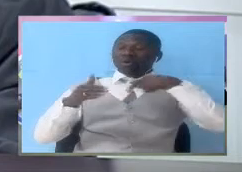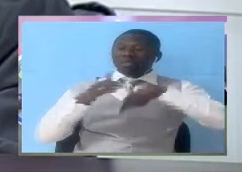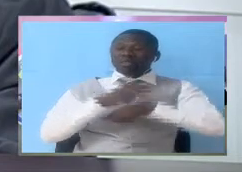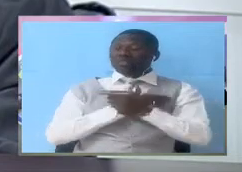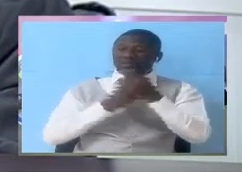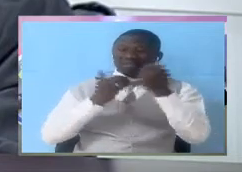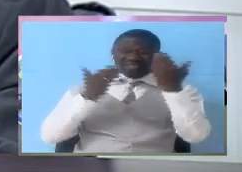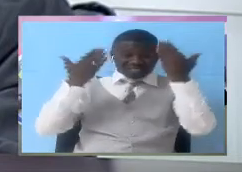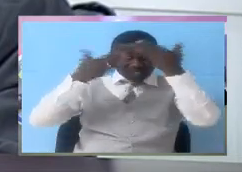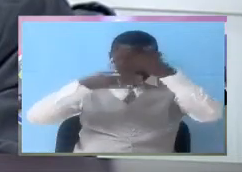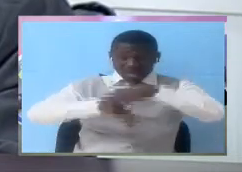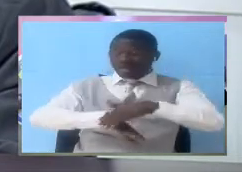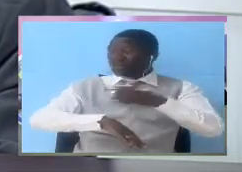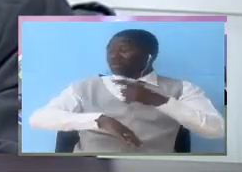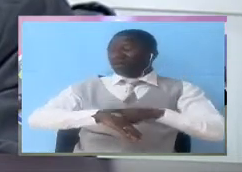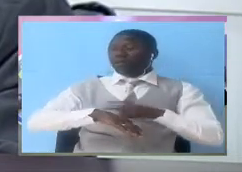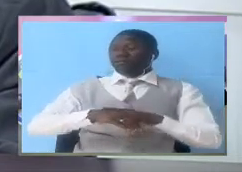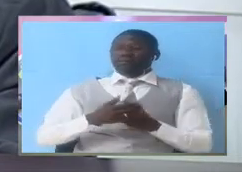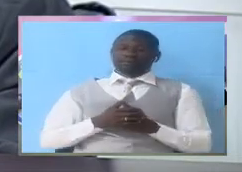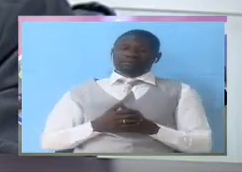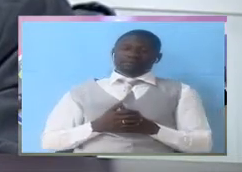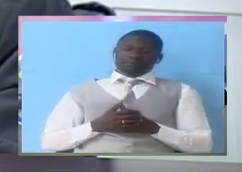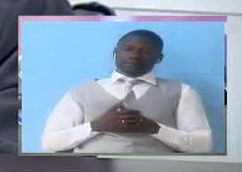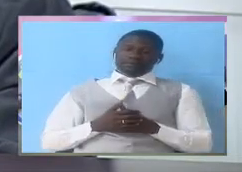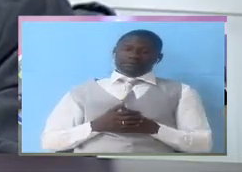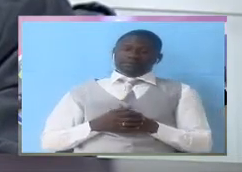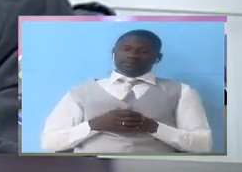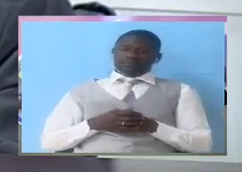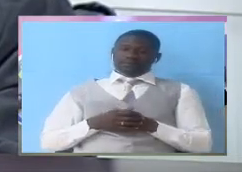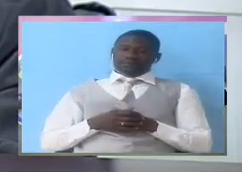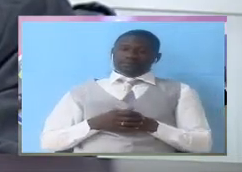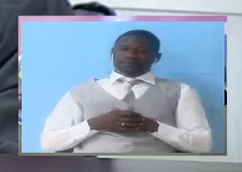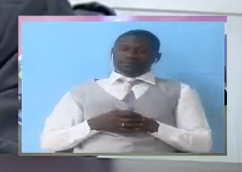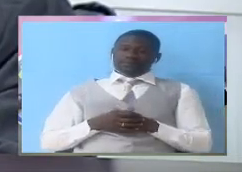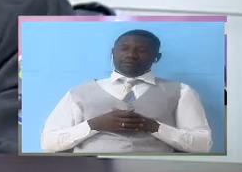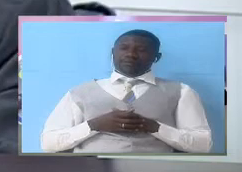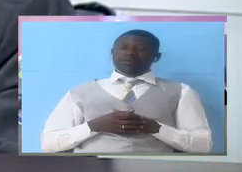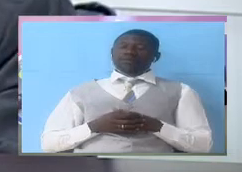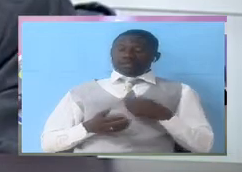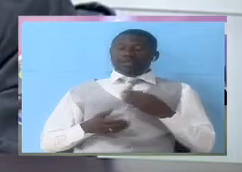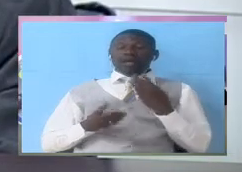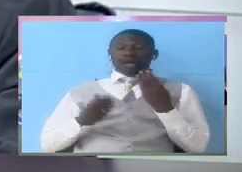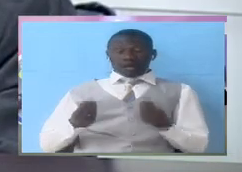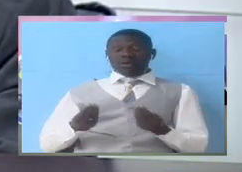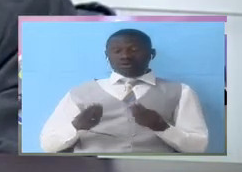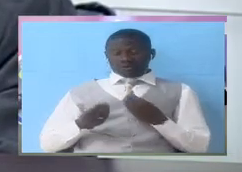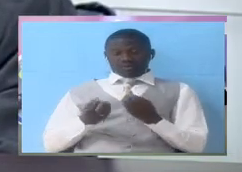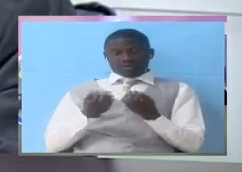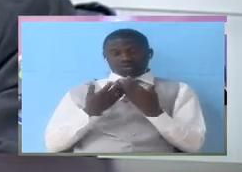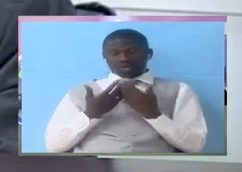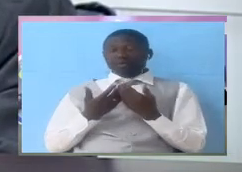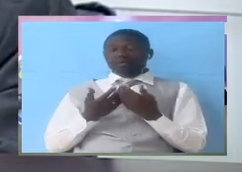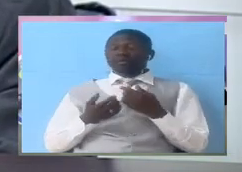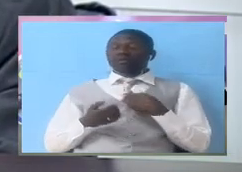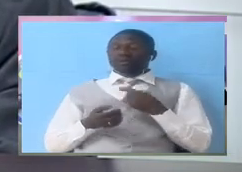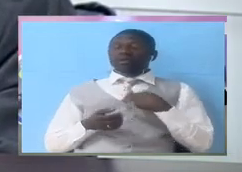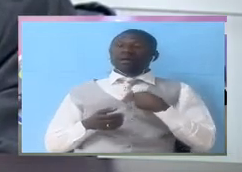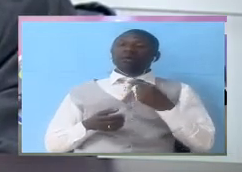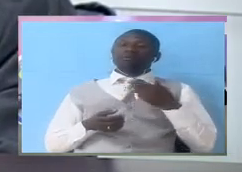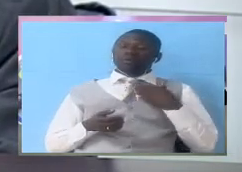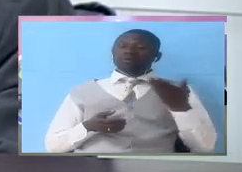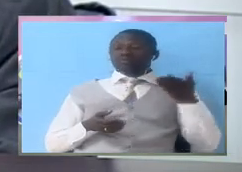non lañ mako yégalé that's how I was informed lañ mako dan batalé that's how I used to be informed man wacha ci ground be